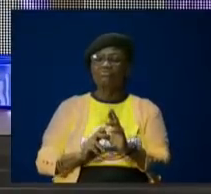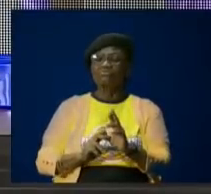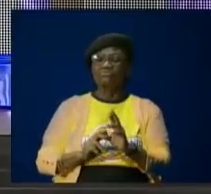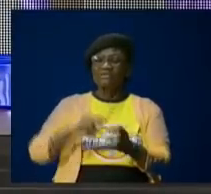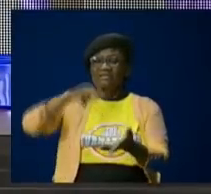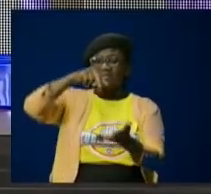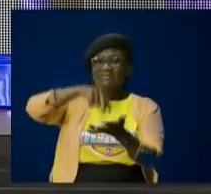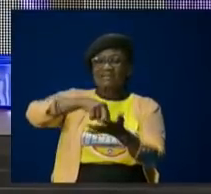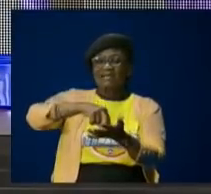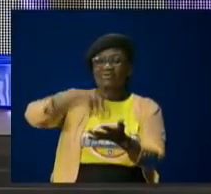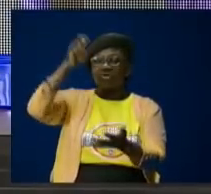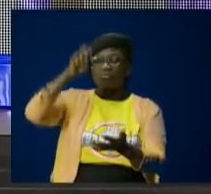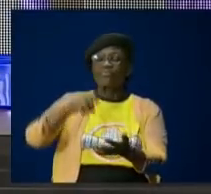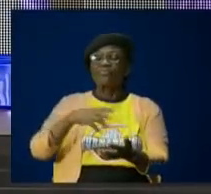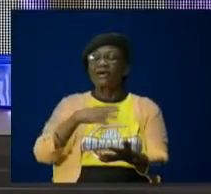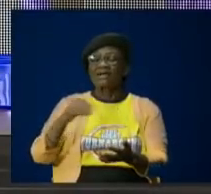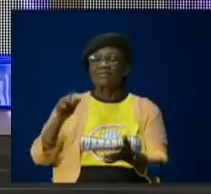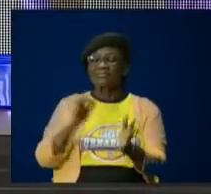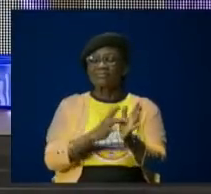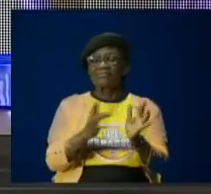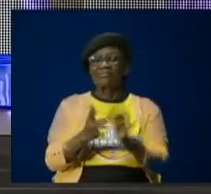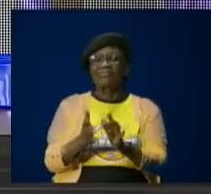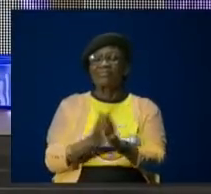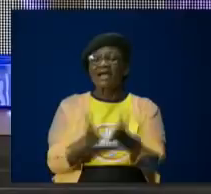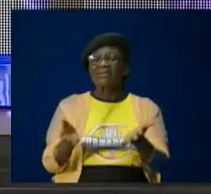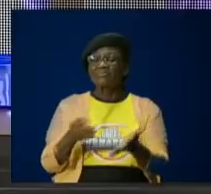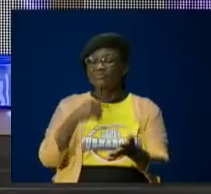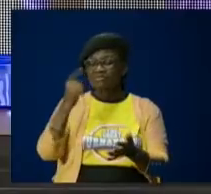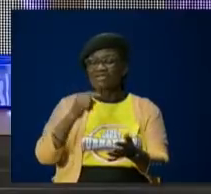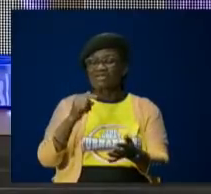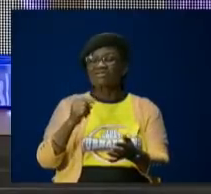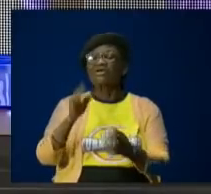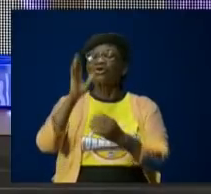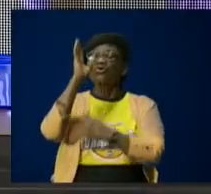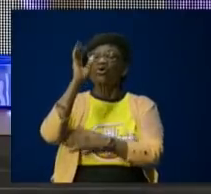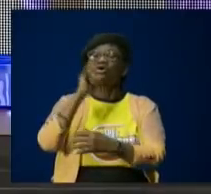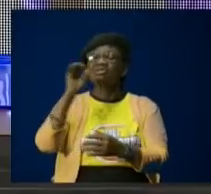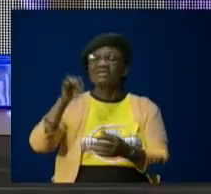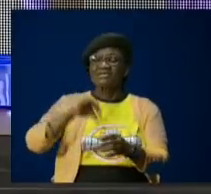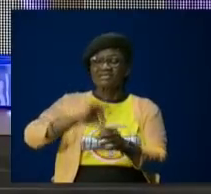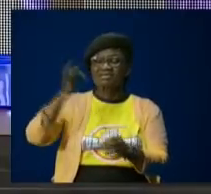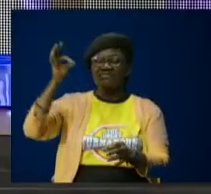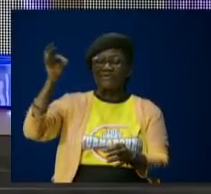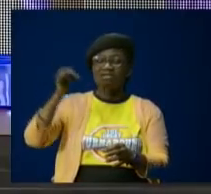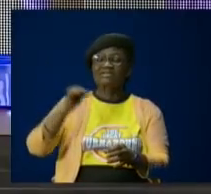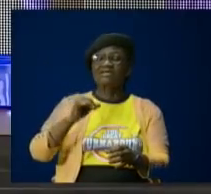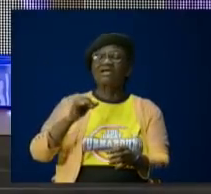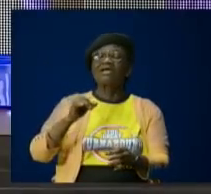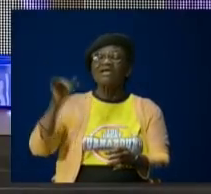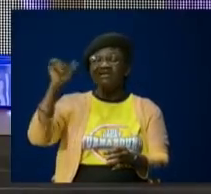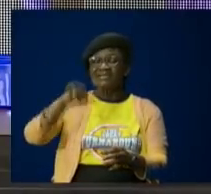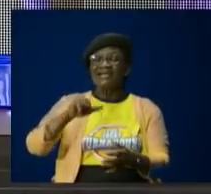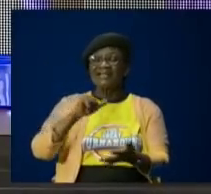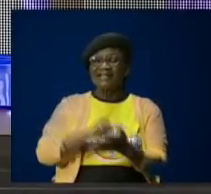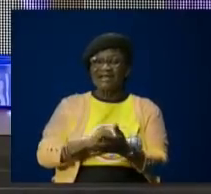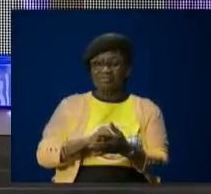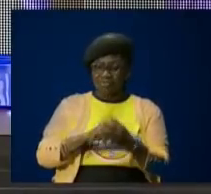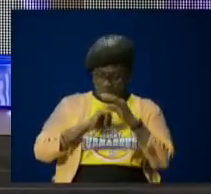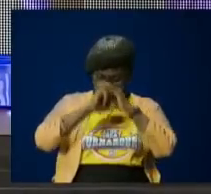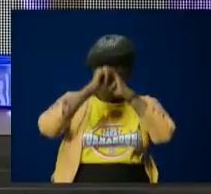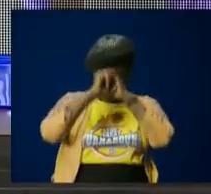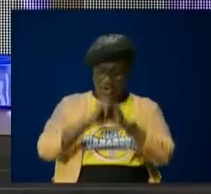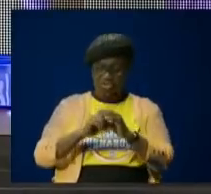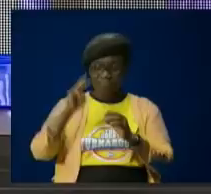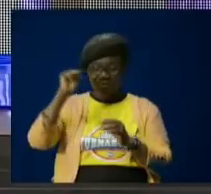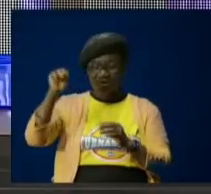Because the Bible says, God is a spirit. They that worship him must worship him in spirit and